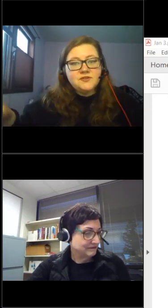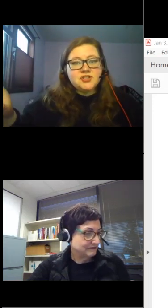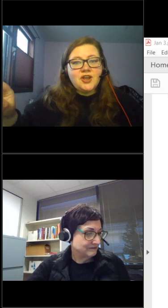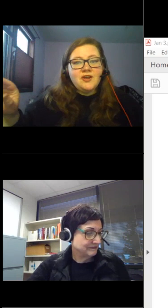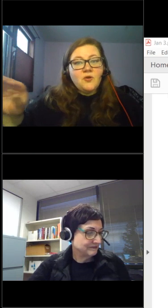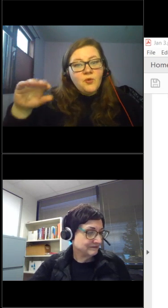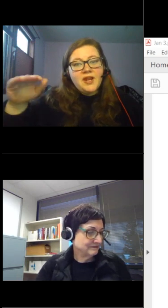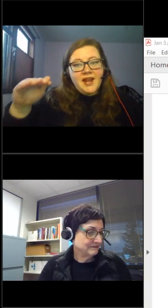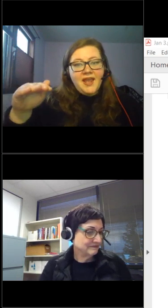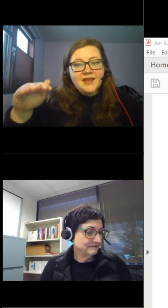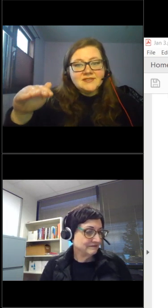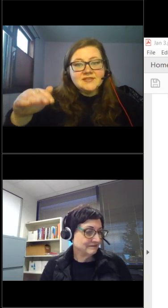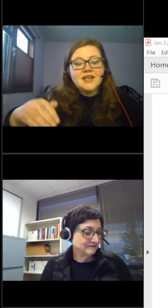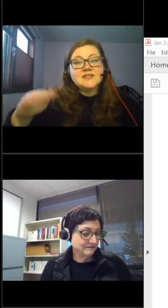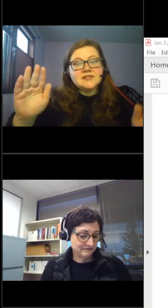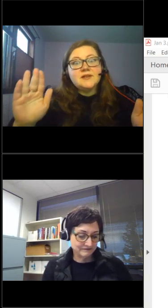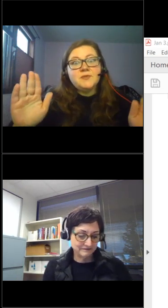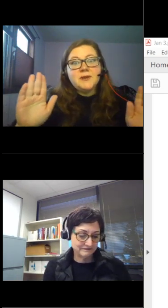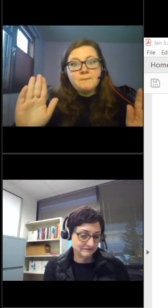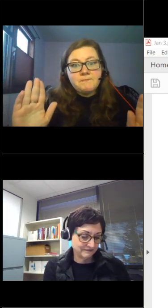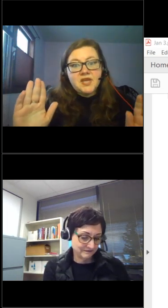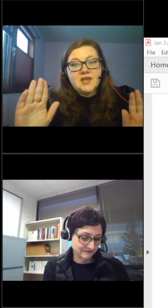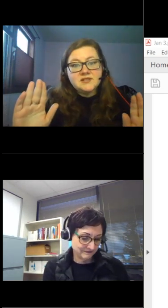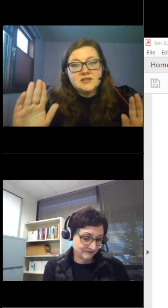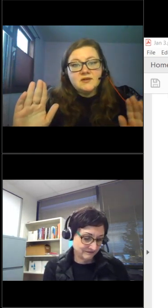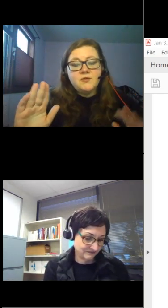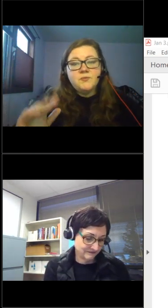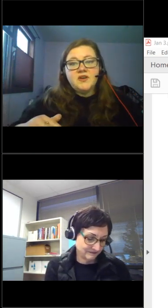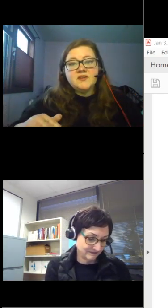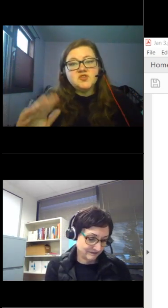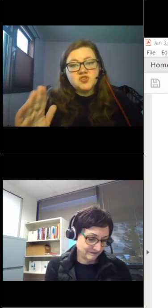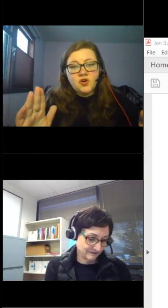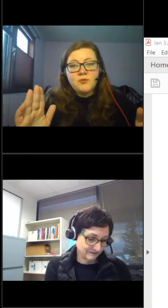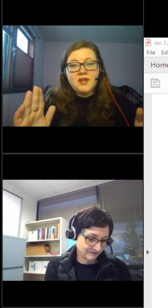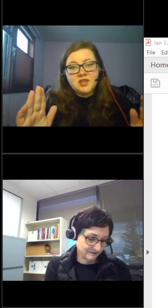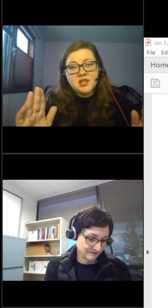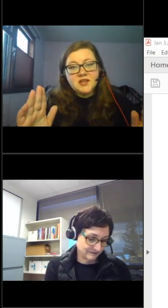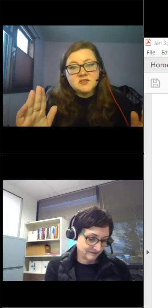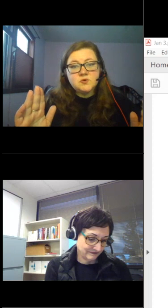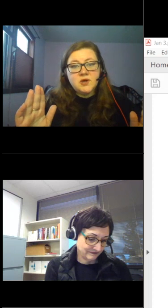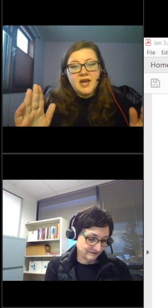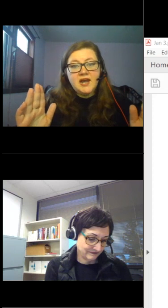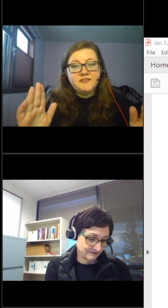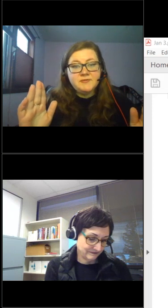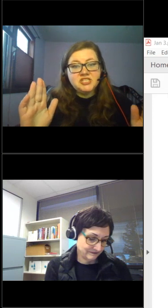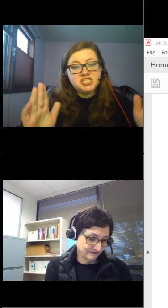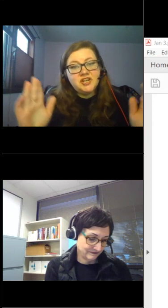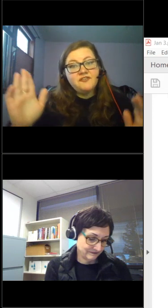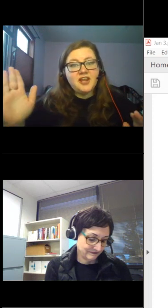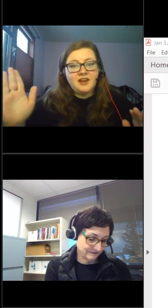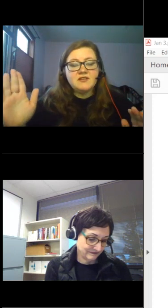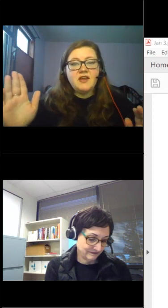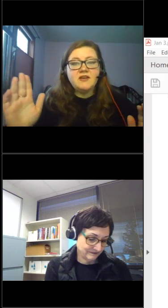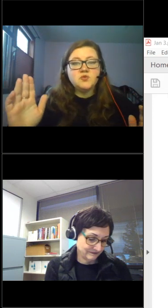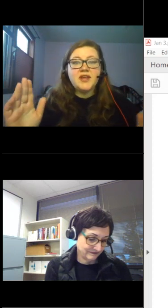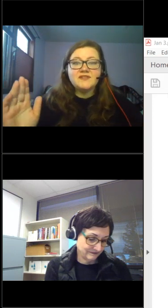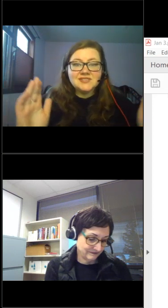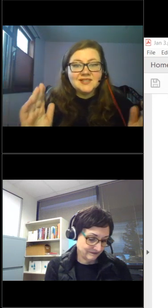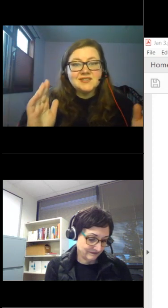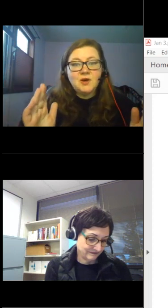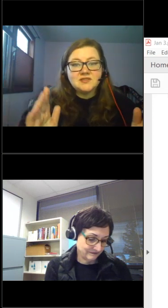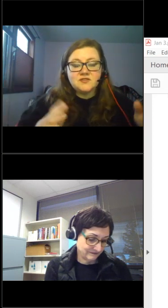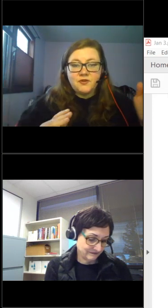the future, when it ends, it's going to be a big deal because so many things will have to be shifted, and we